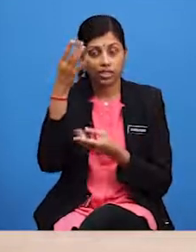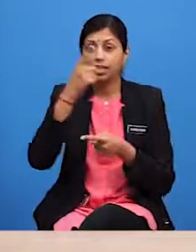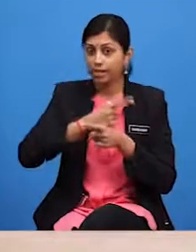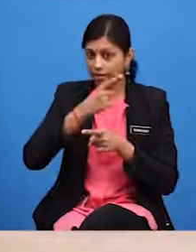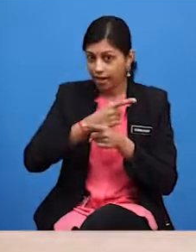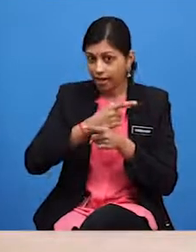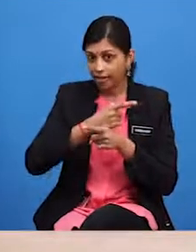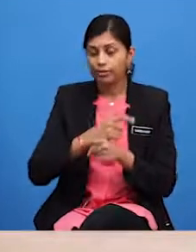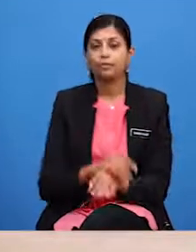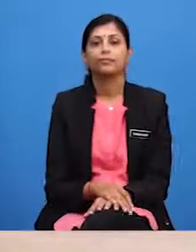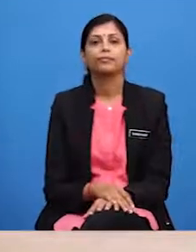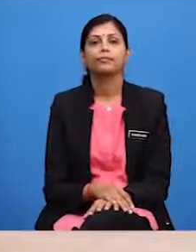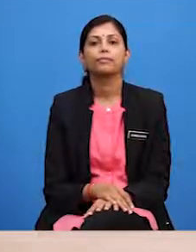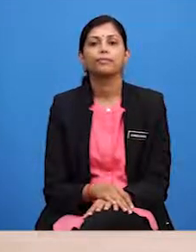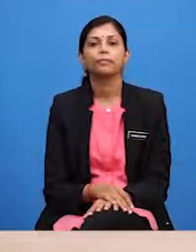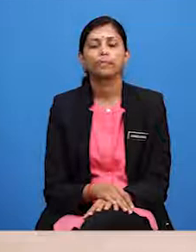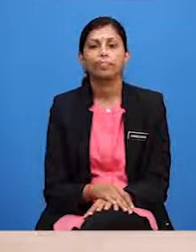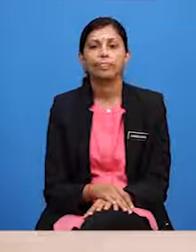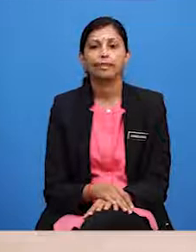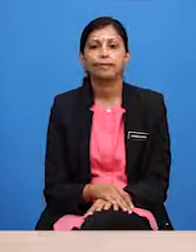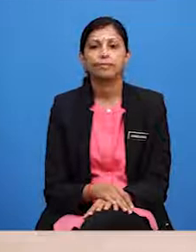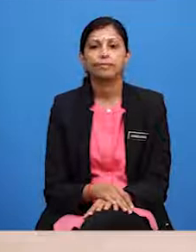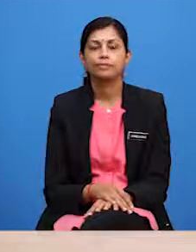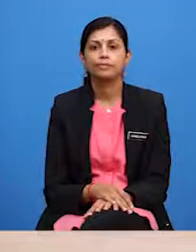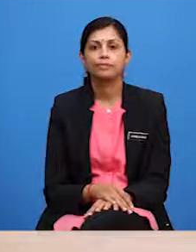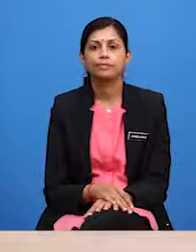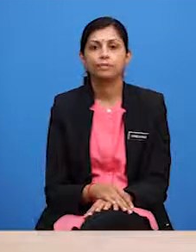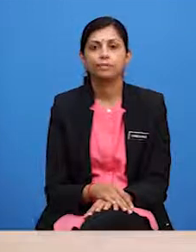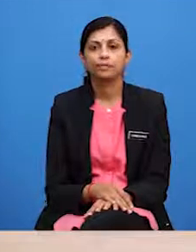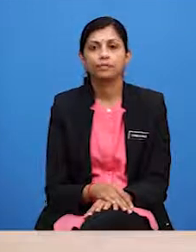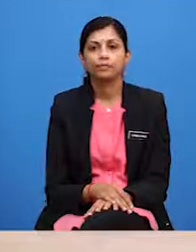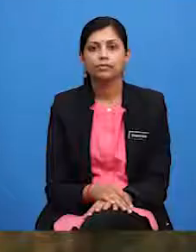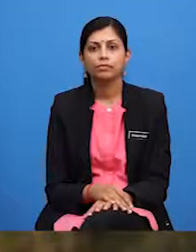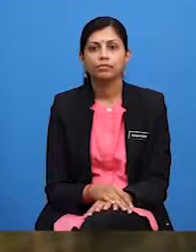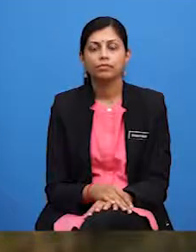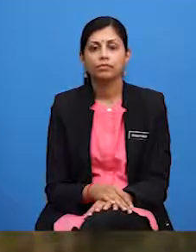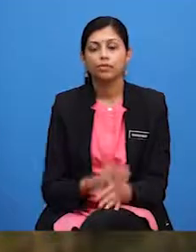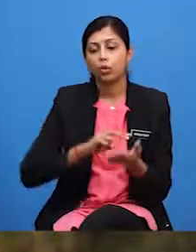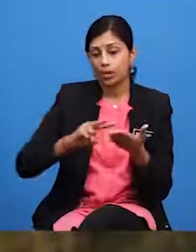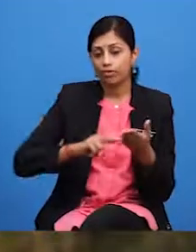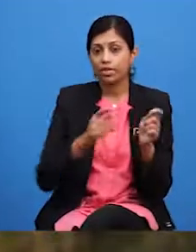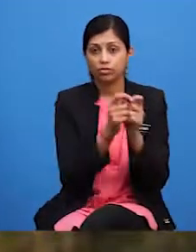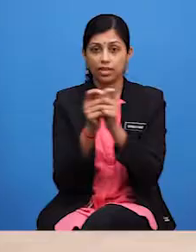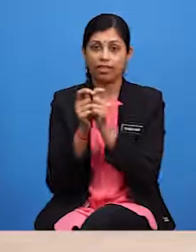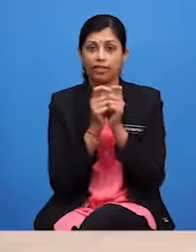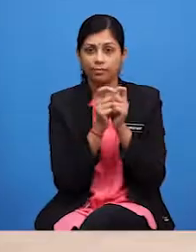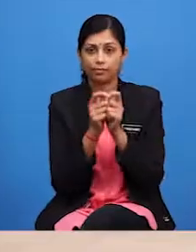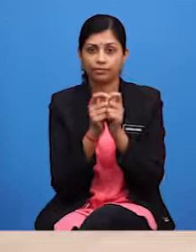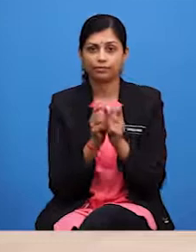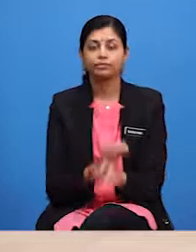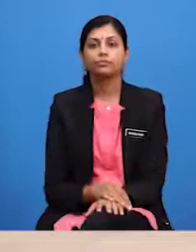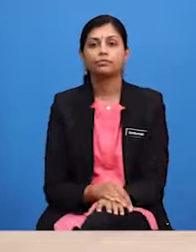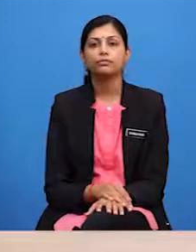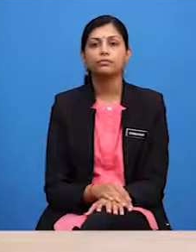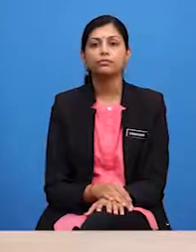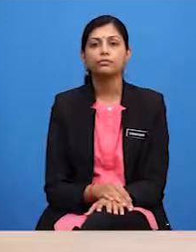the information that I managed to get from my quick research. Shall we read together?